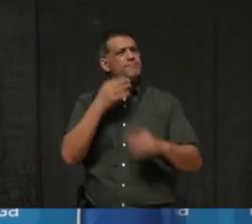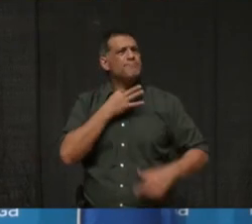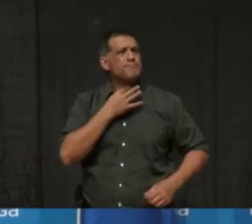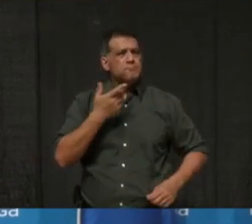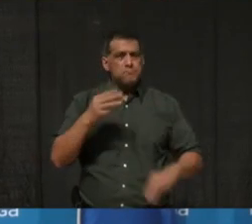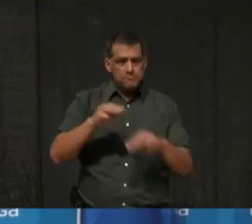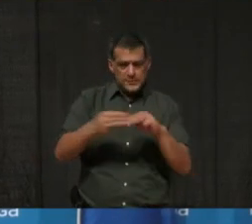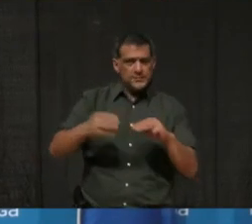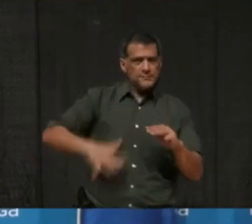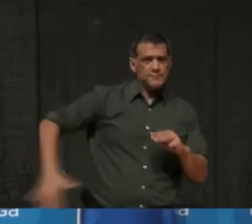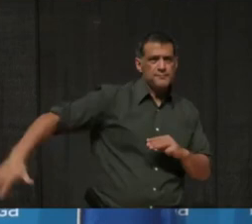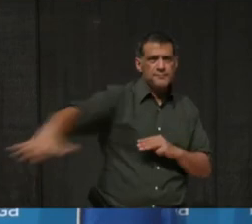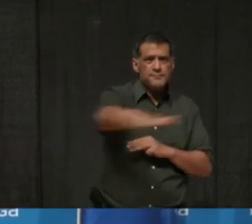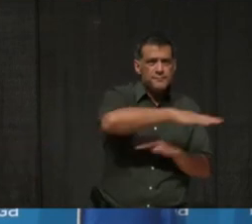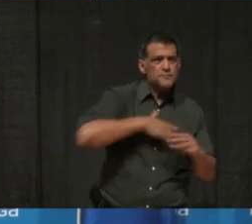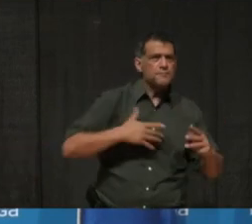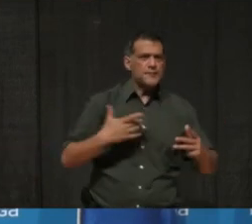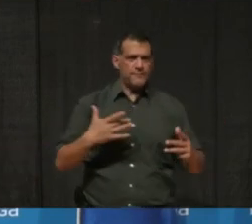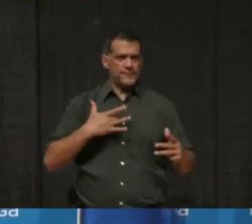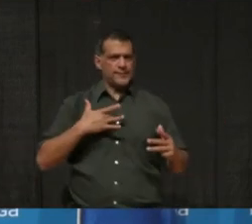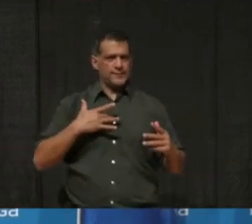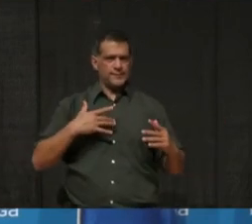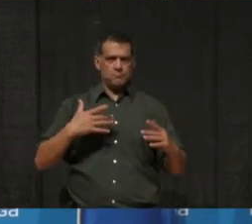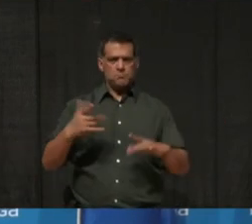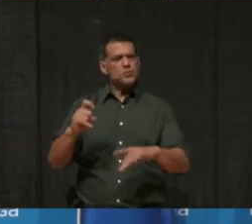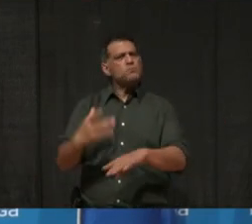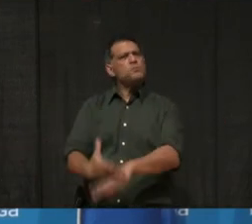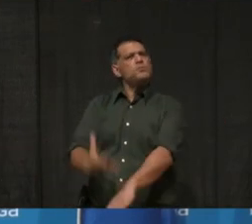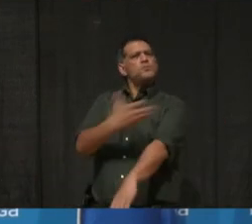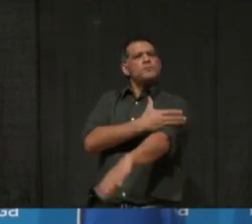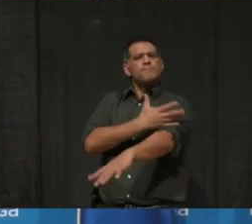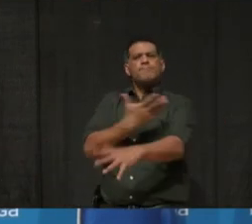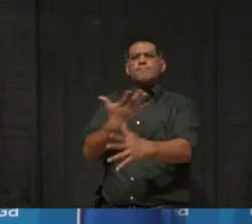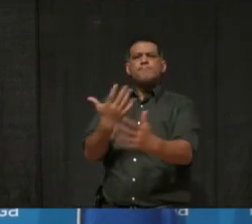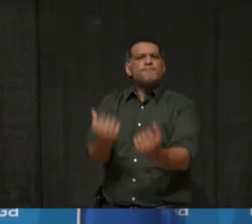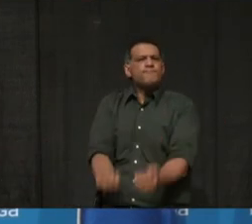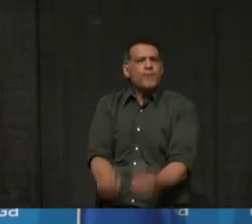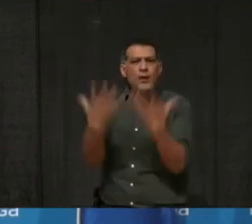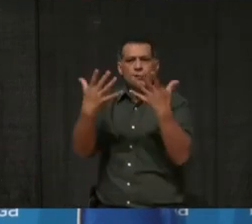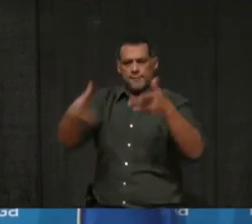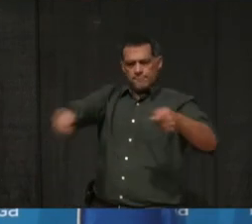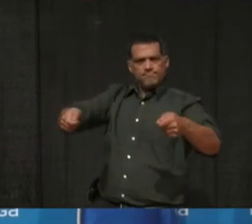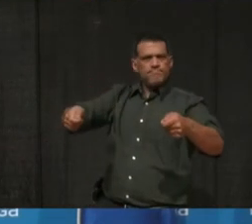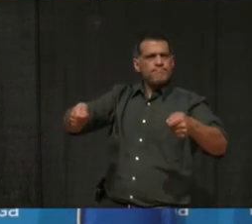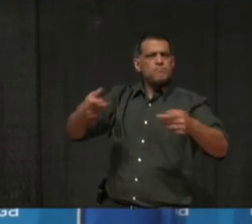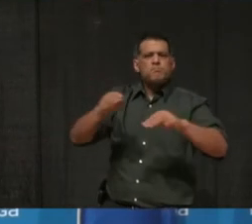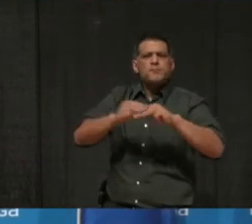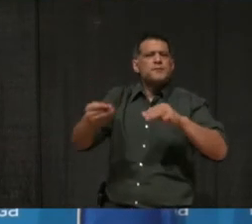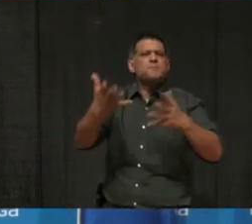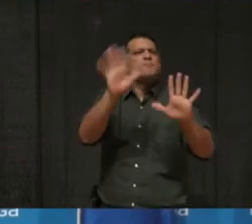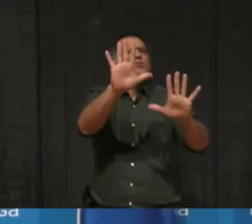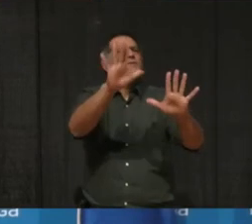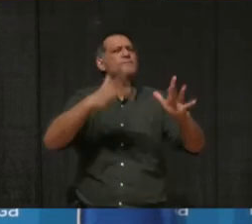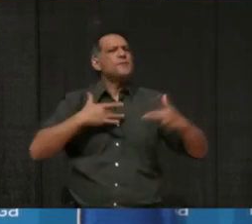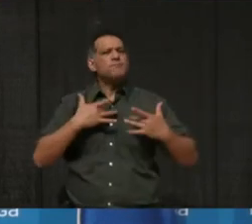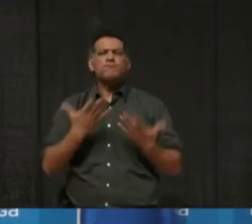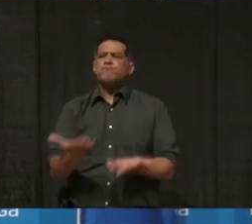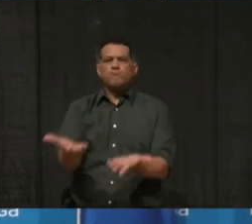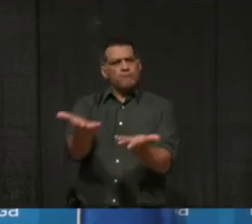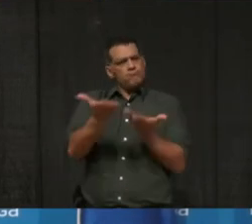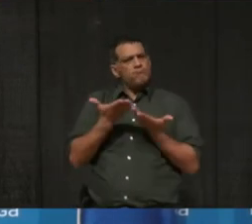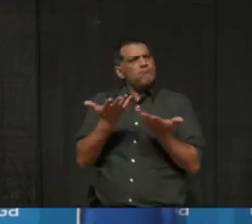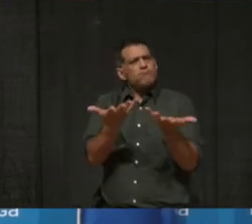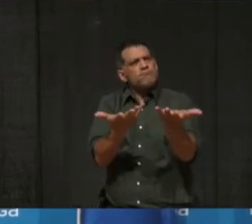fighting fire in our modern days? Thank you for the question. So there are